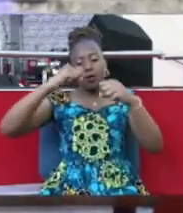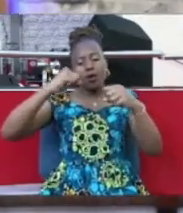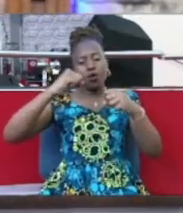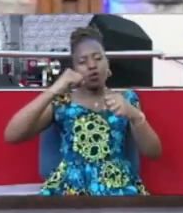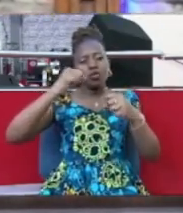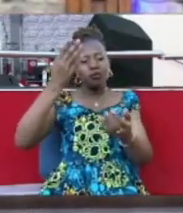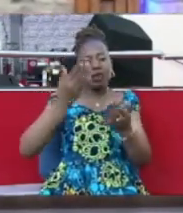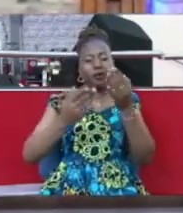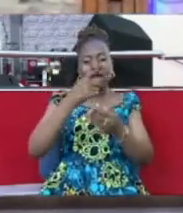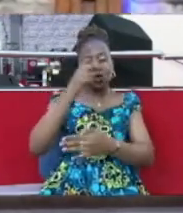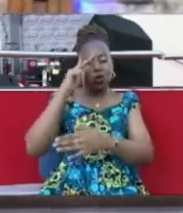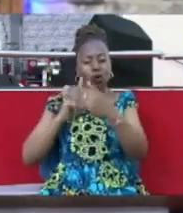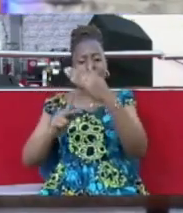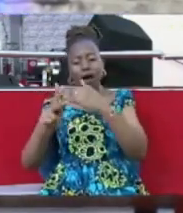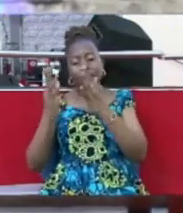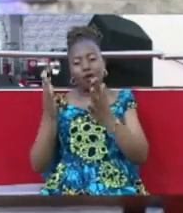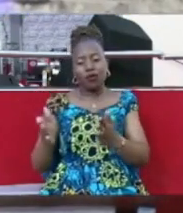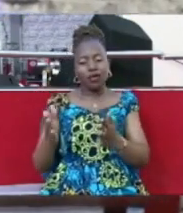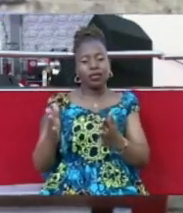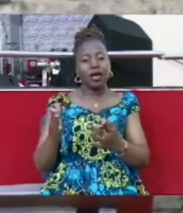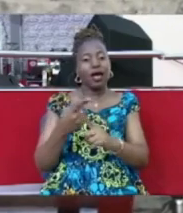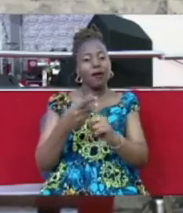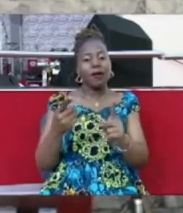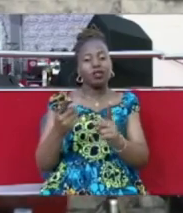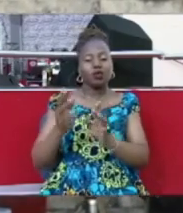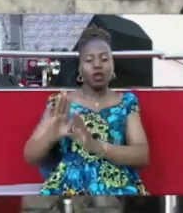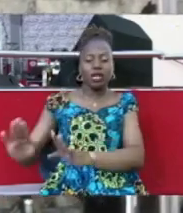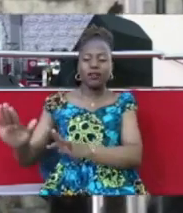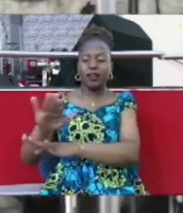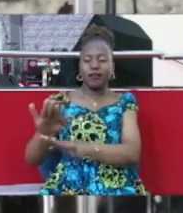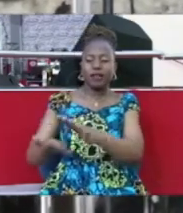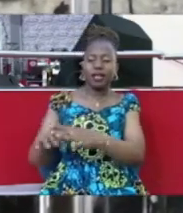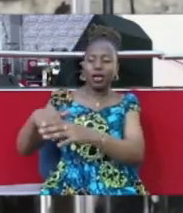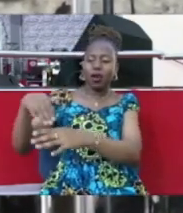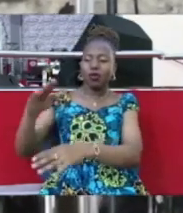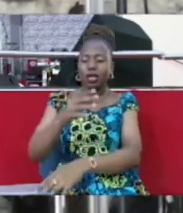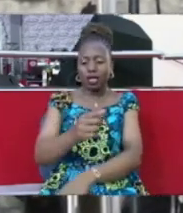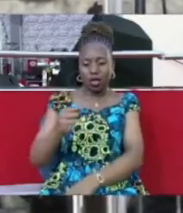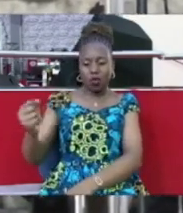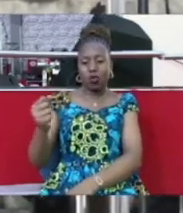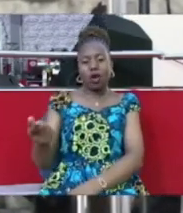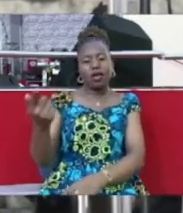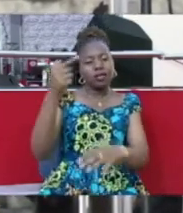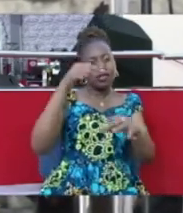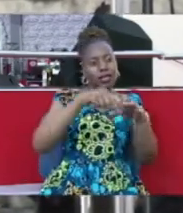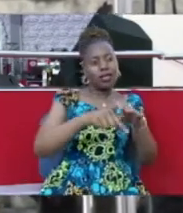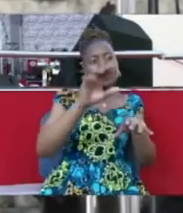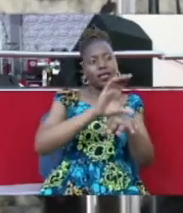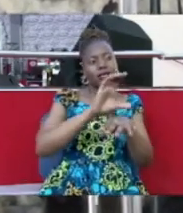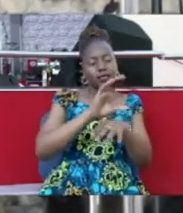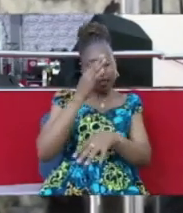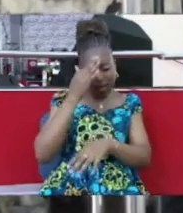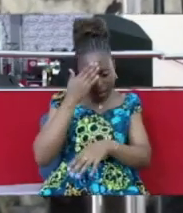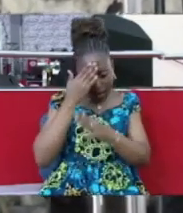you put it down. And you come to him as a child of God. Unapomtambua yeye ni nani, unapoingia mahali hapa, unashusha tajriba zako zote. zote na unakuja kwake